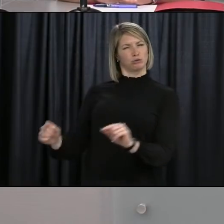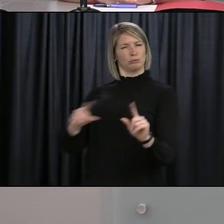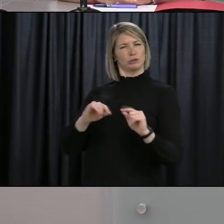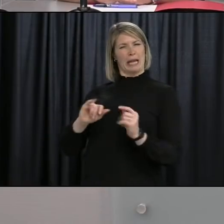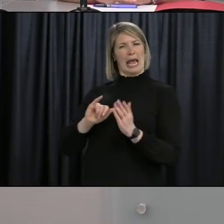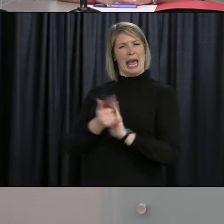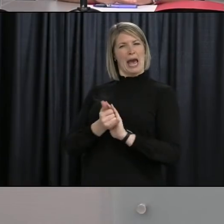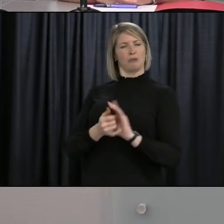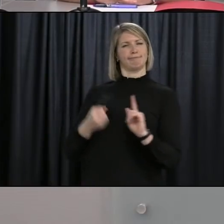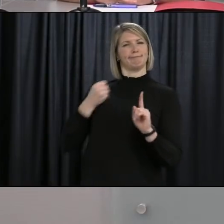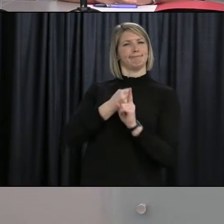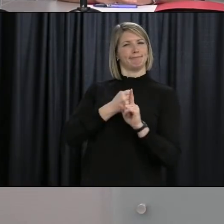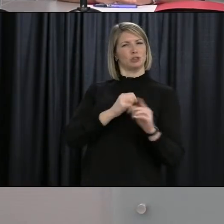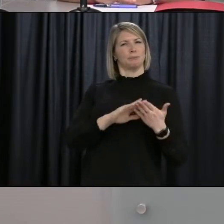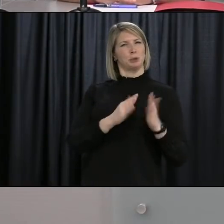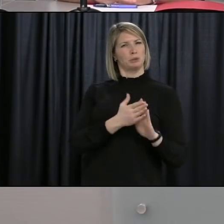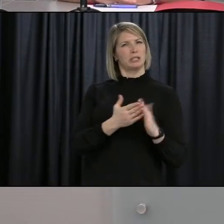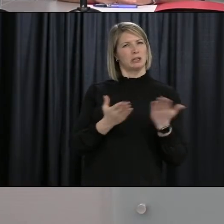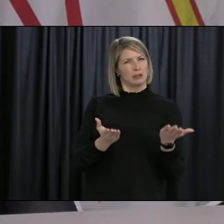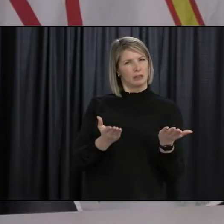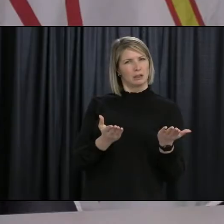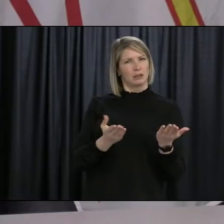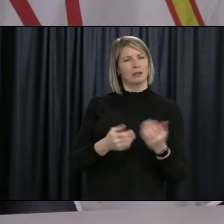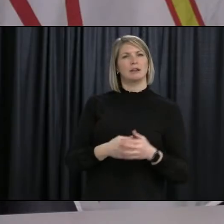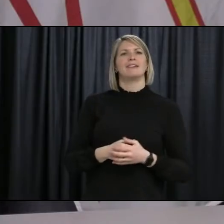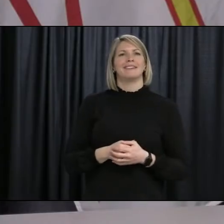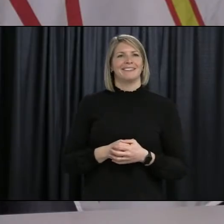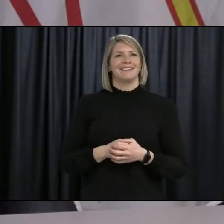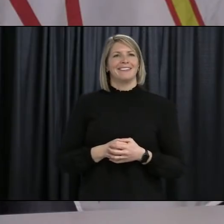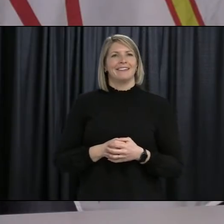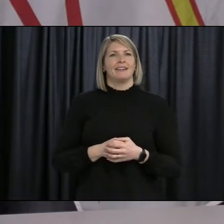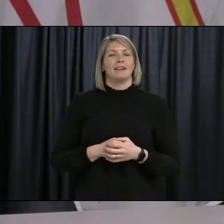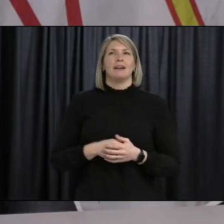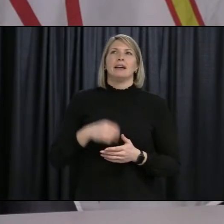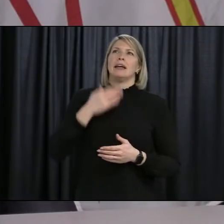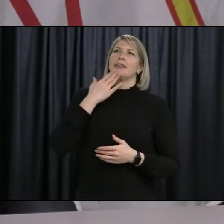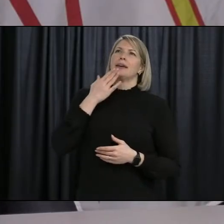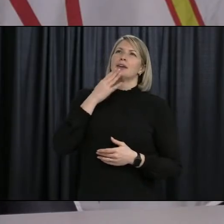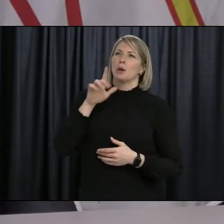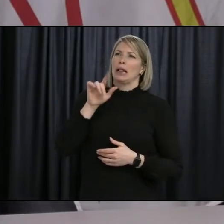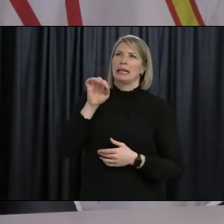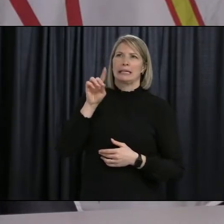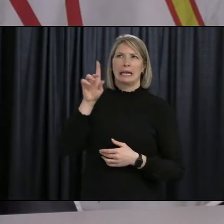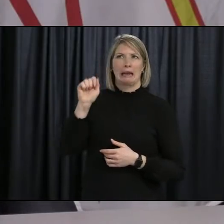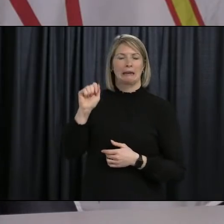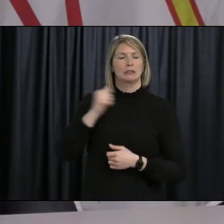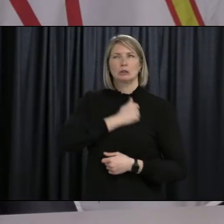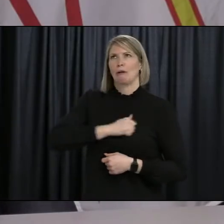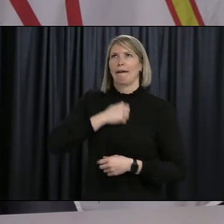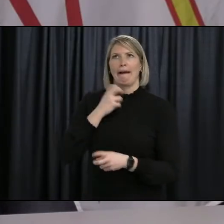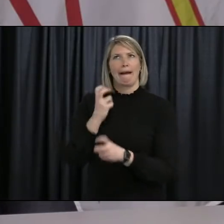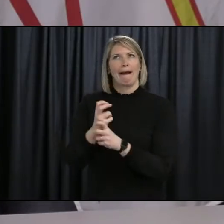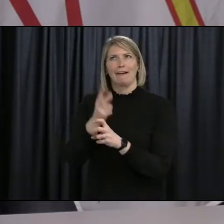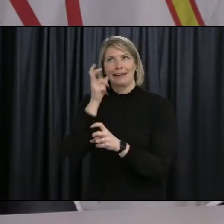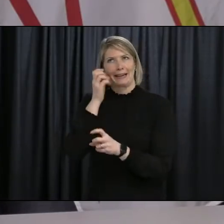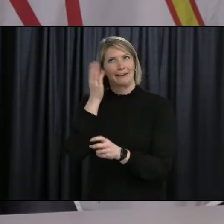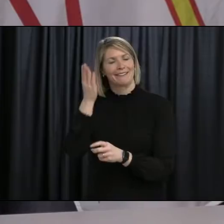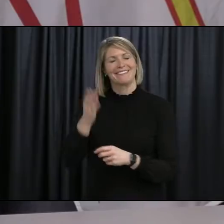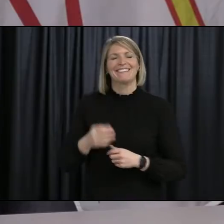information? Yeah, I mean, it can be significant. Thanks, Linda. Sorry, it was really hard to hear what you were